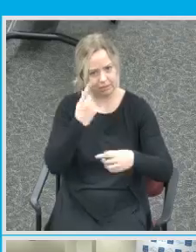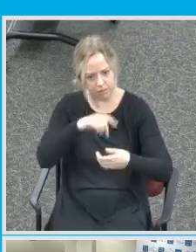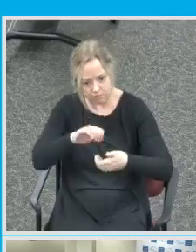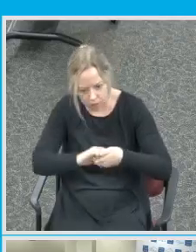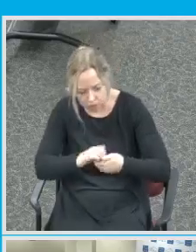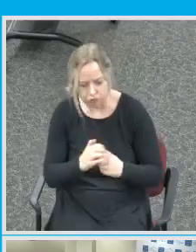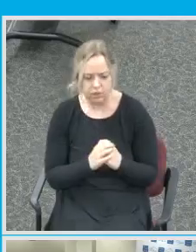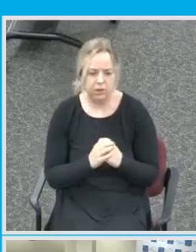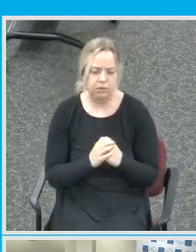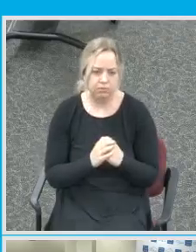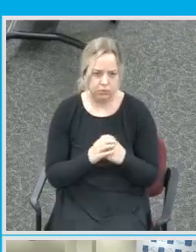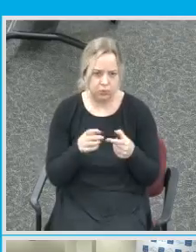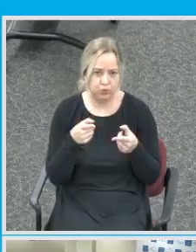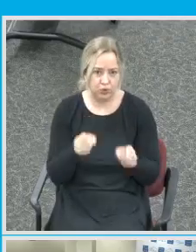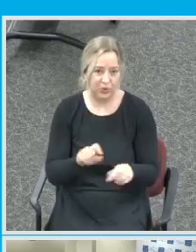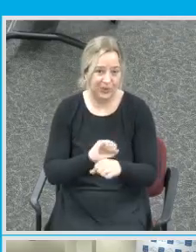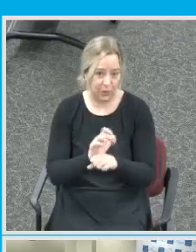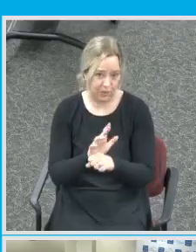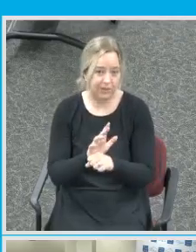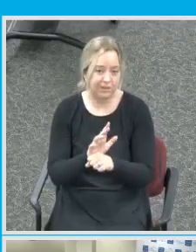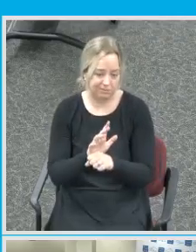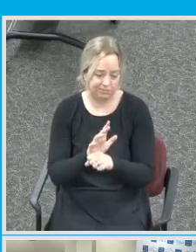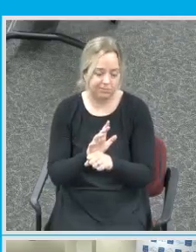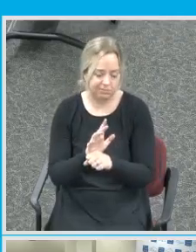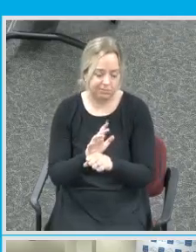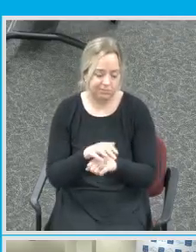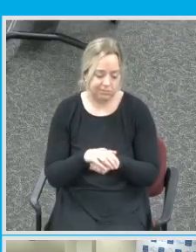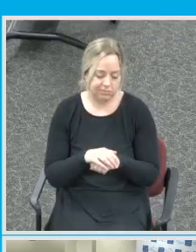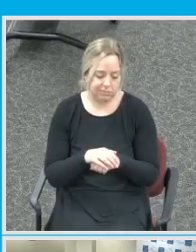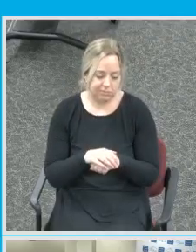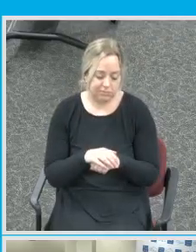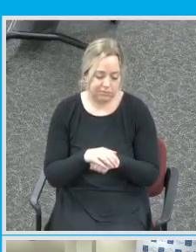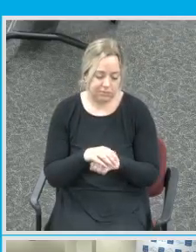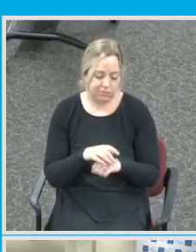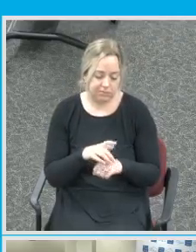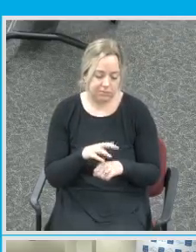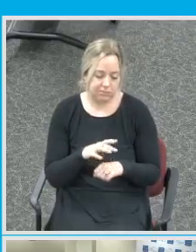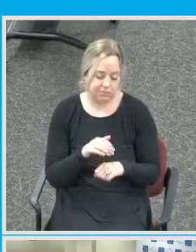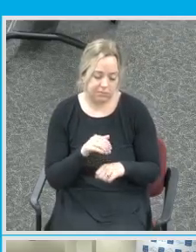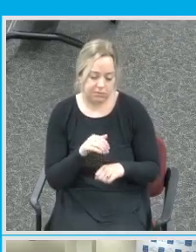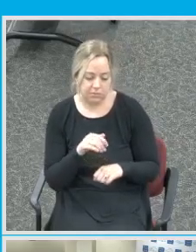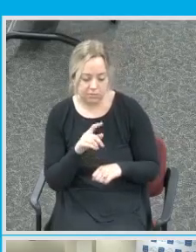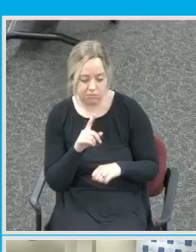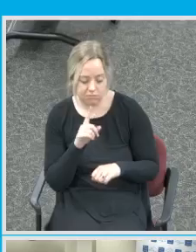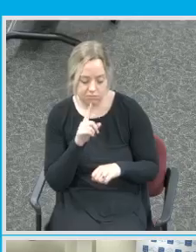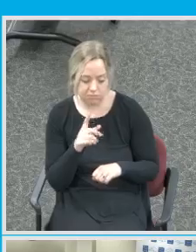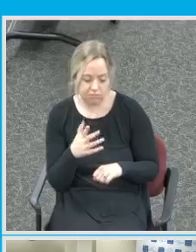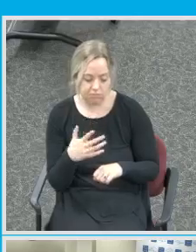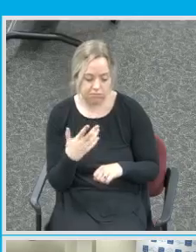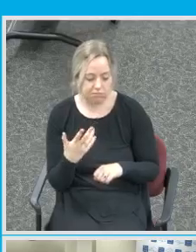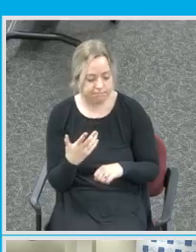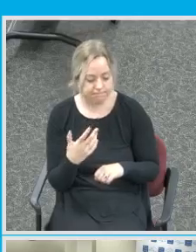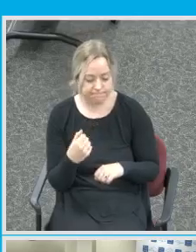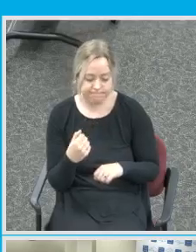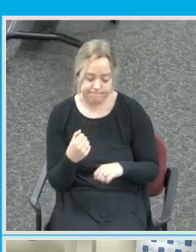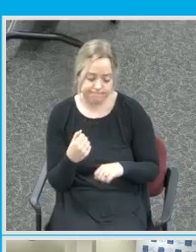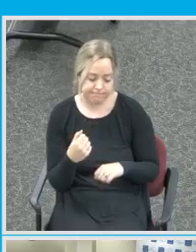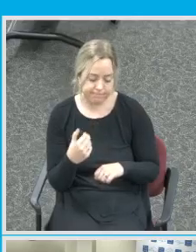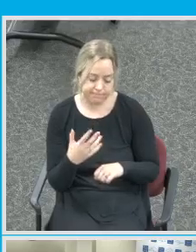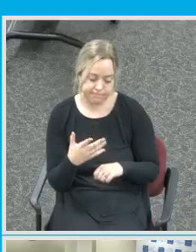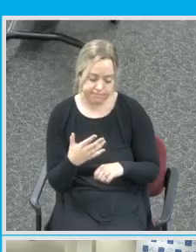stakeholder collaboration during COVID-19 the pandemic. So I think that there's a lot that